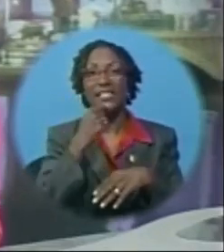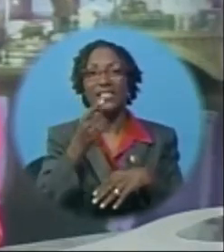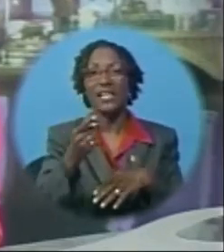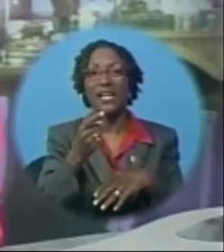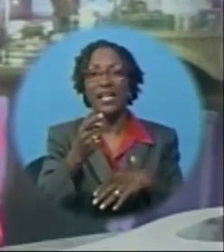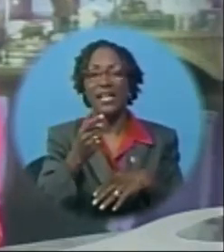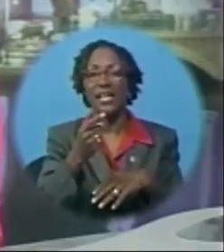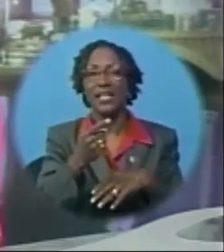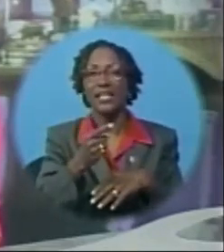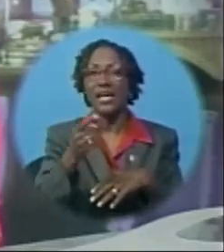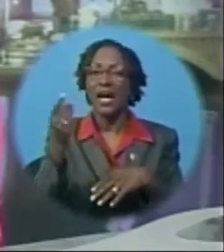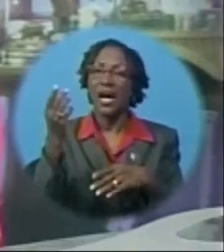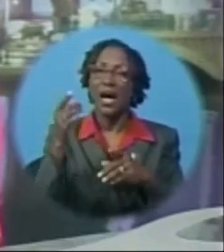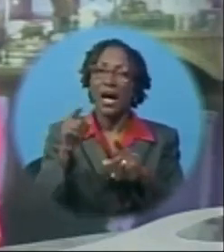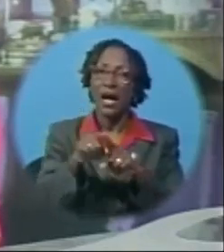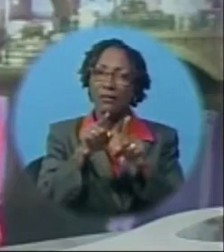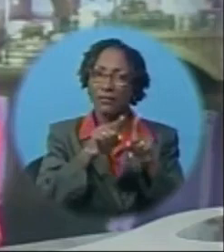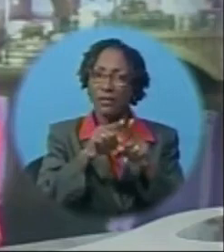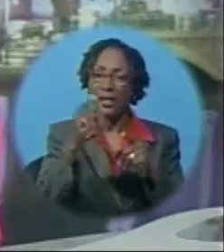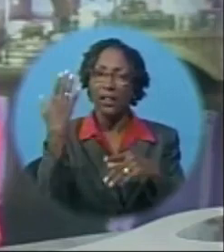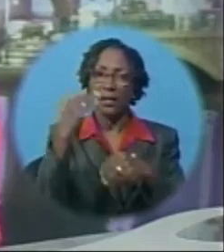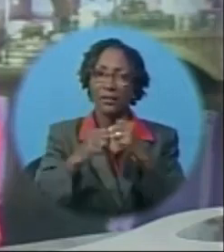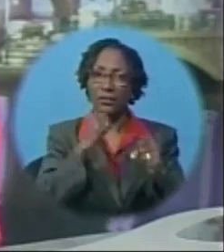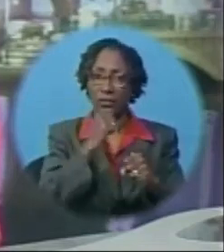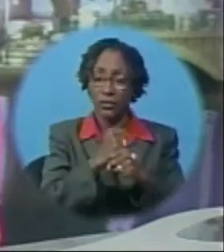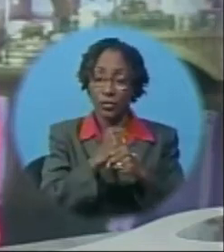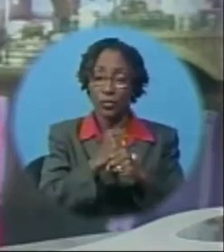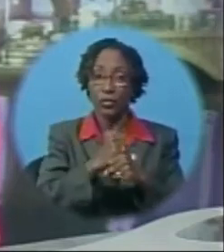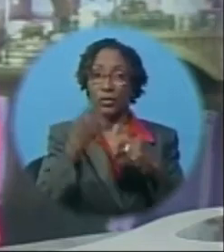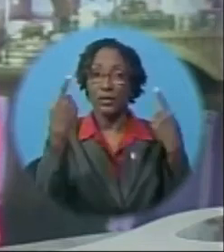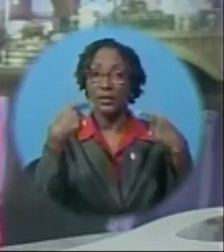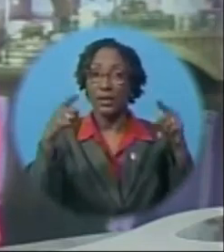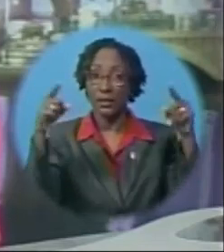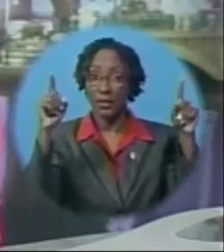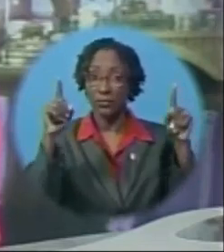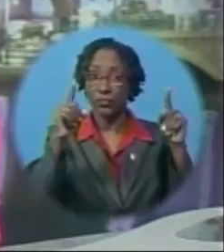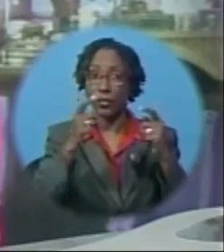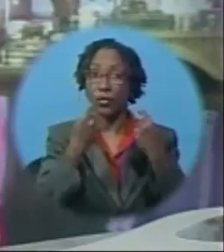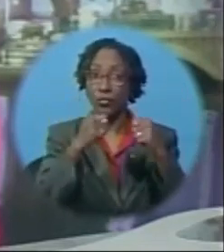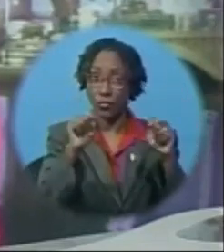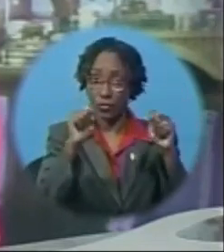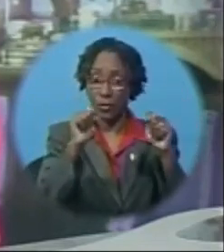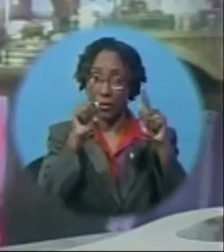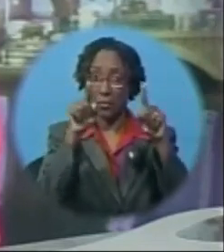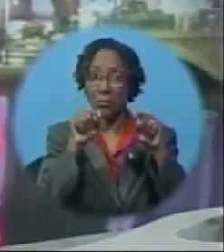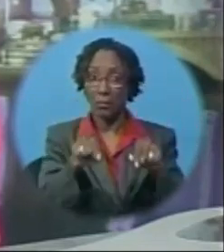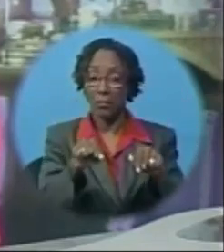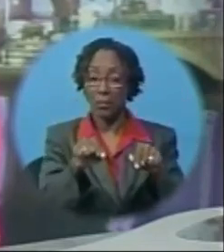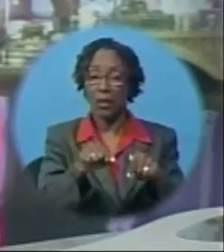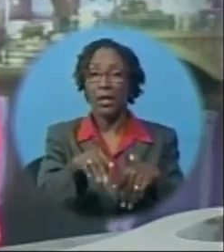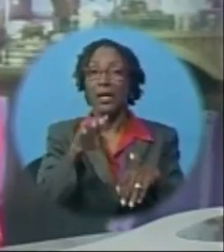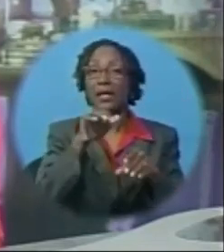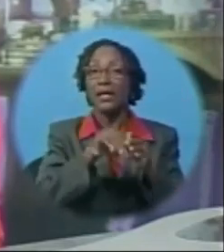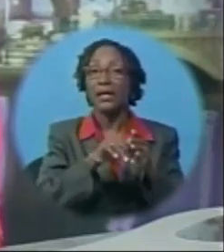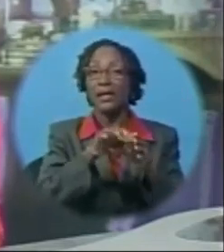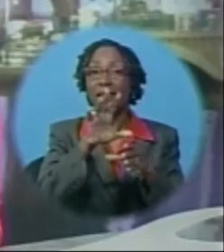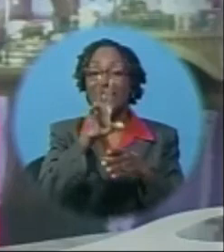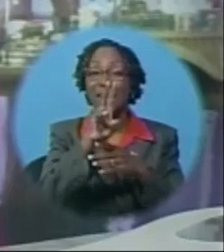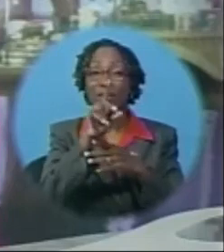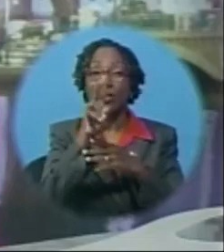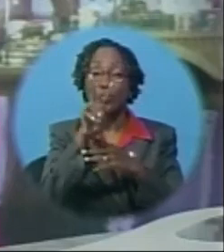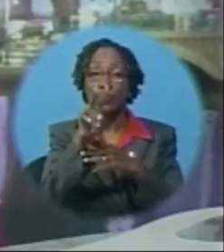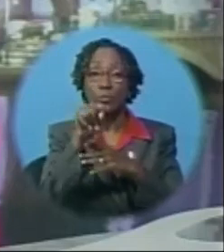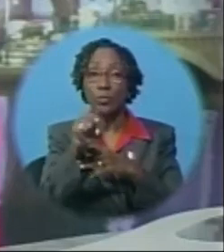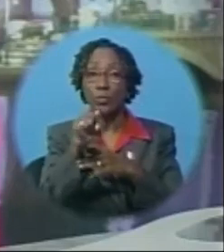the arrangements will continue with $7.2 billion for the start of the new school year in September. This as